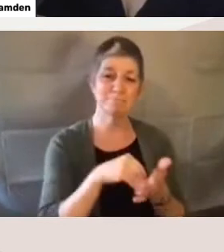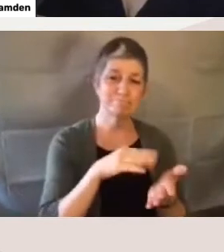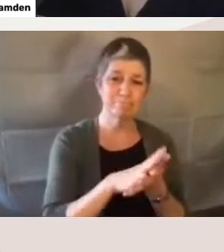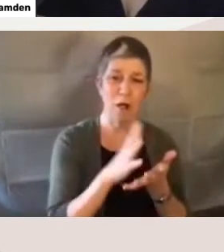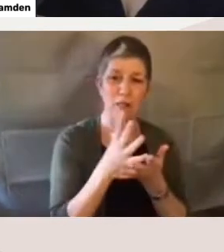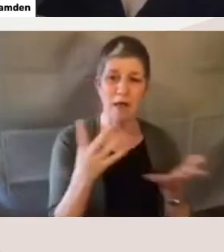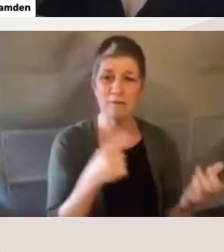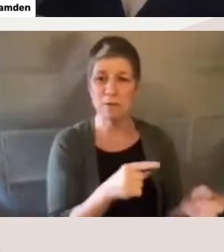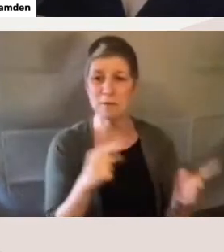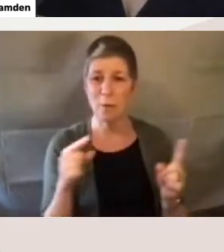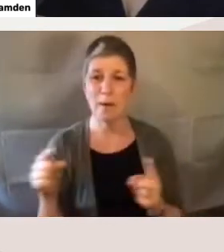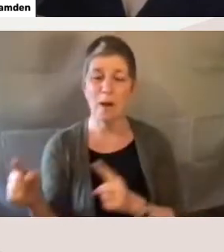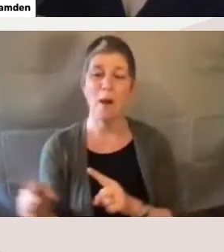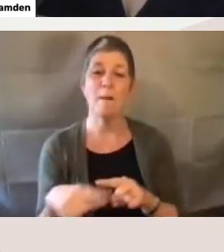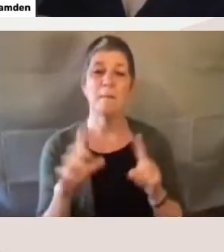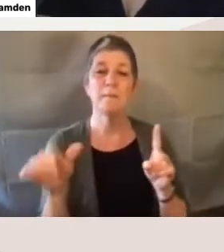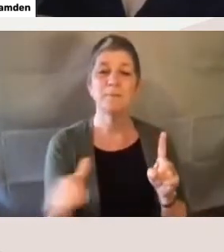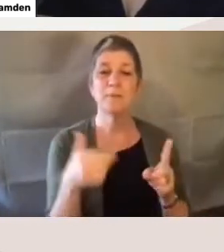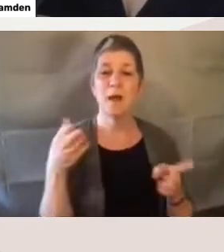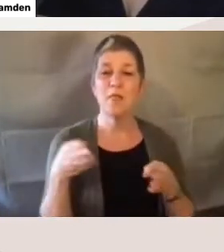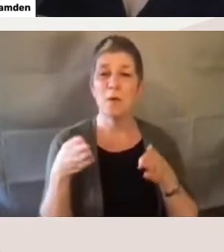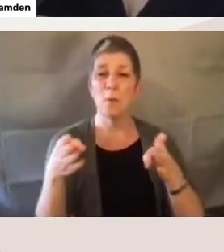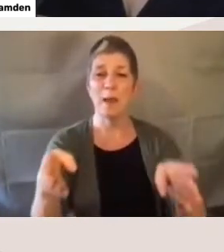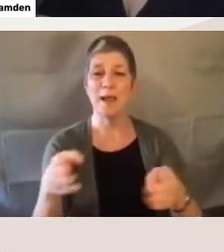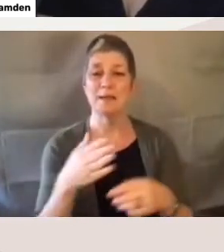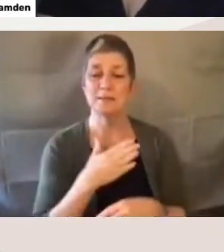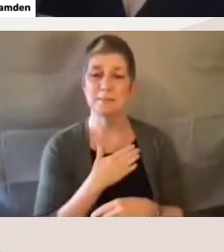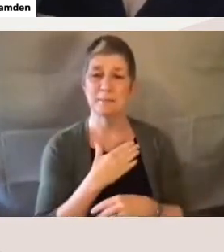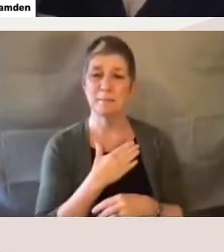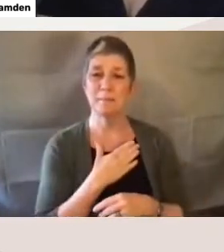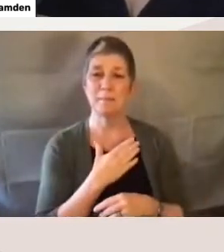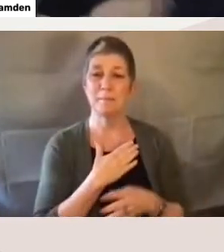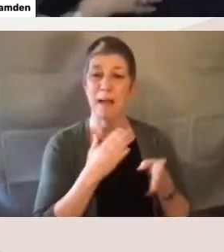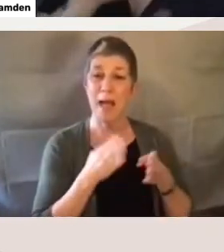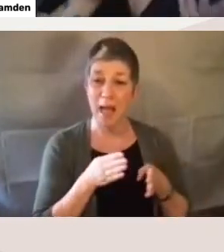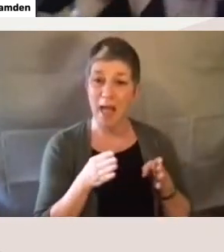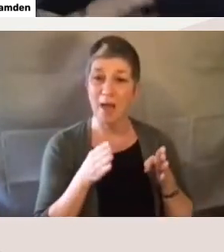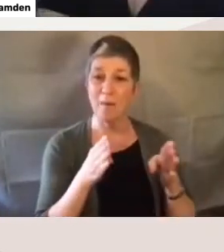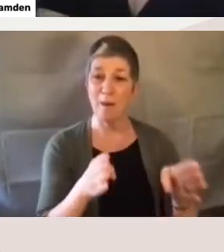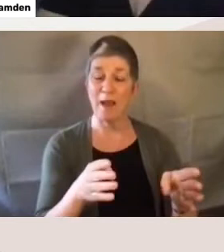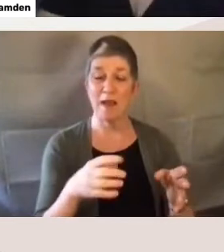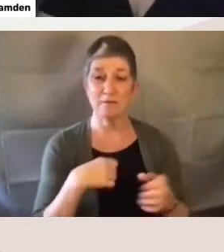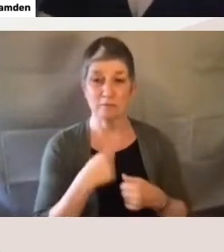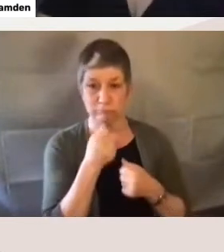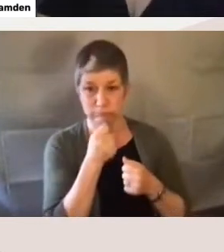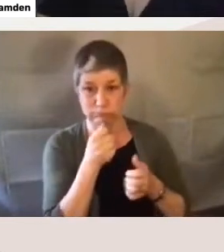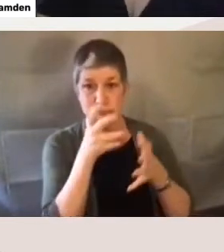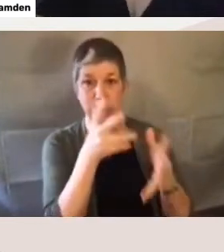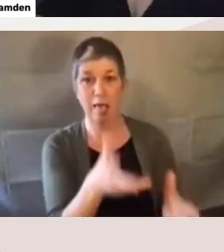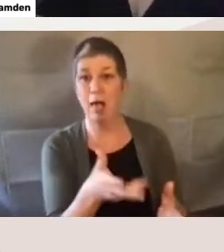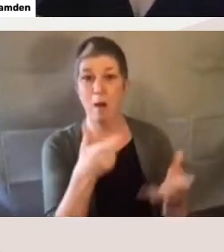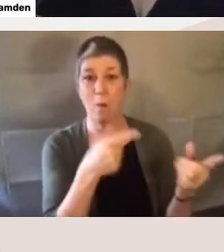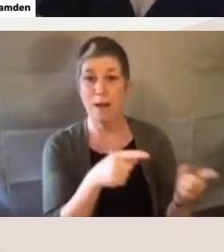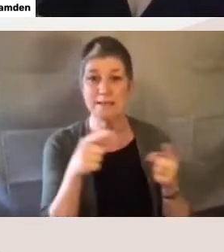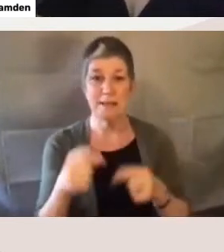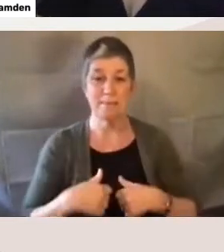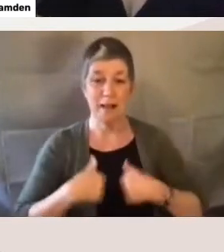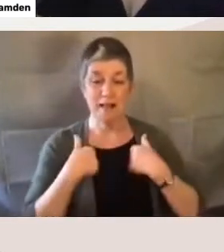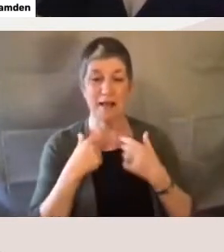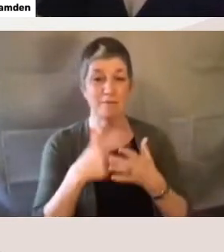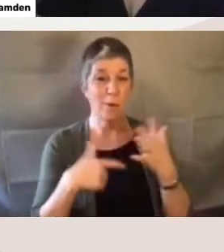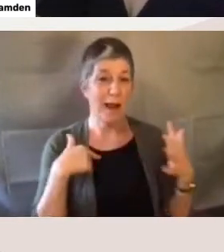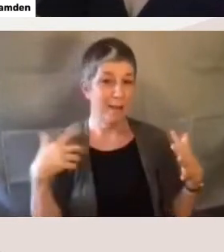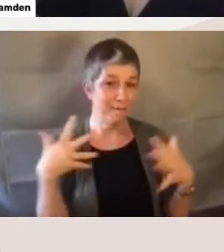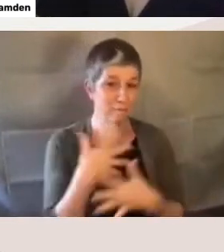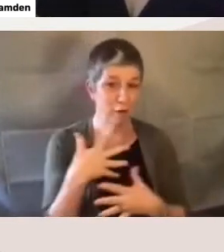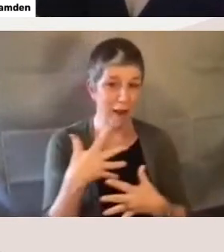on. But in other ways, it's my way of just vomiting out. Here's what's going on in life, and here's what I'm afraid of,